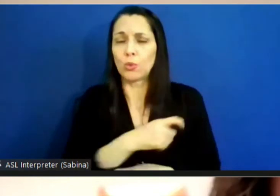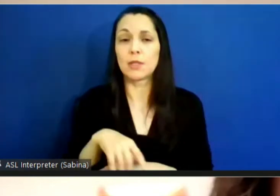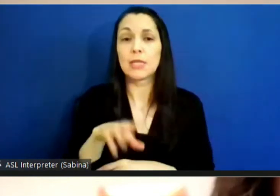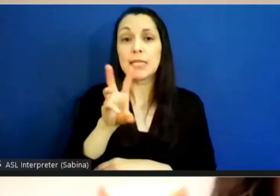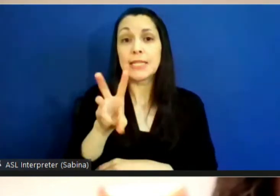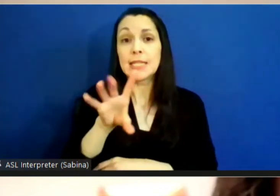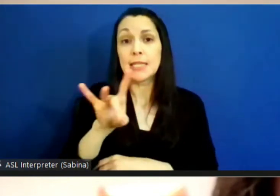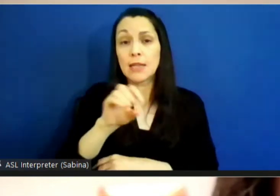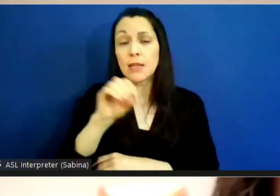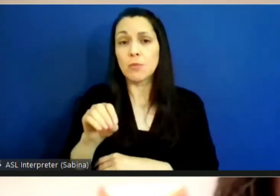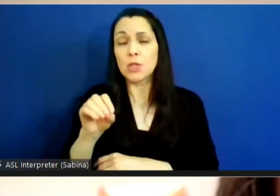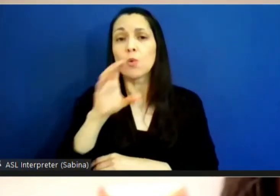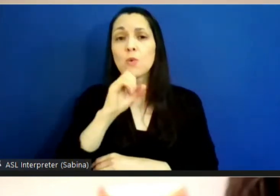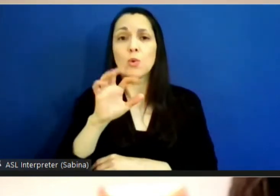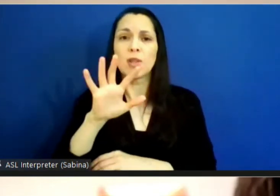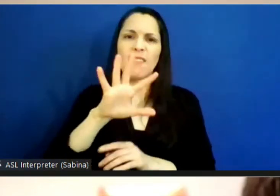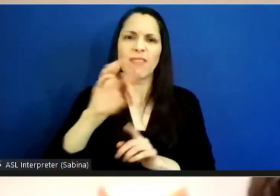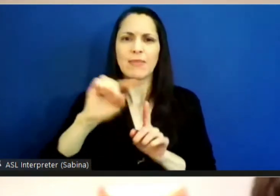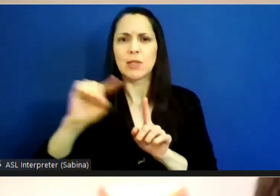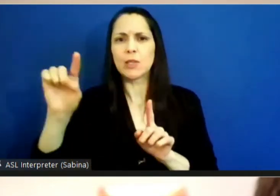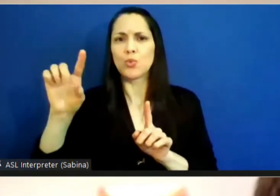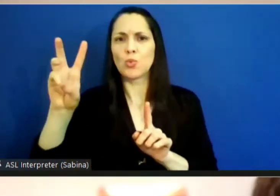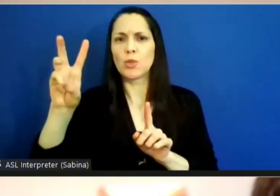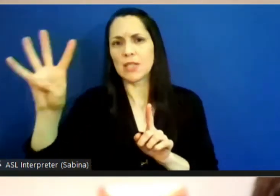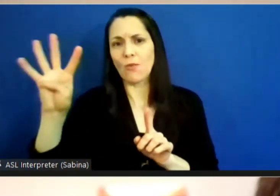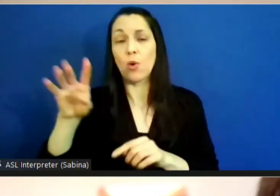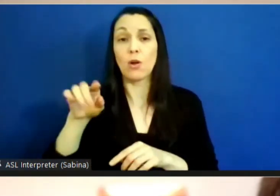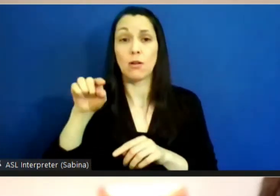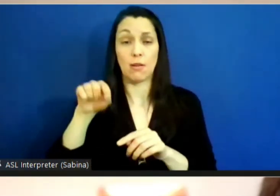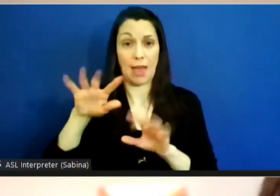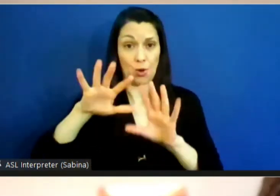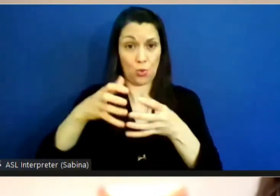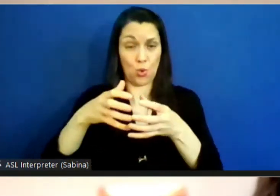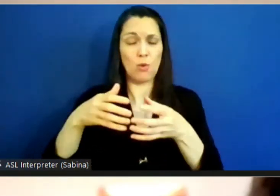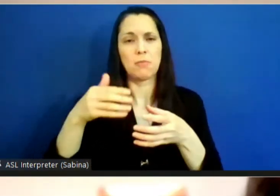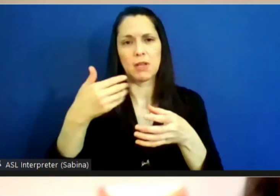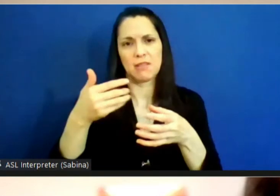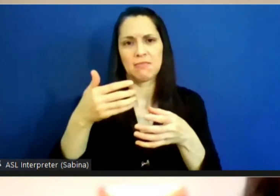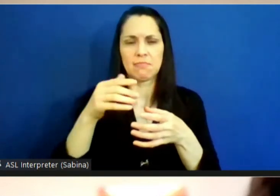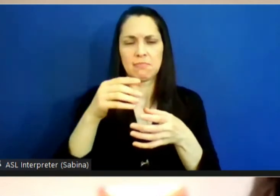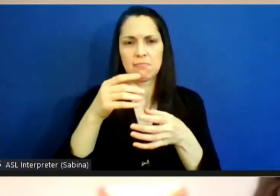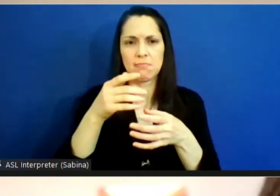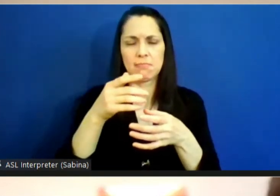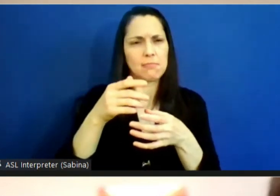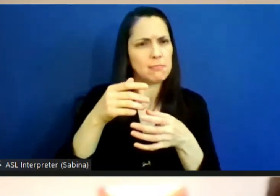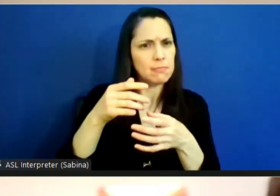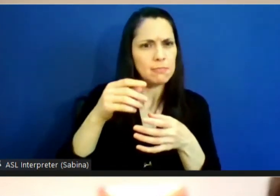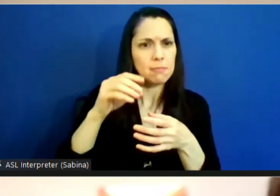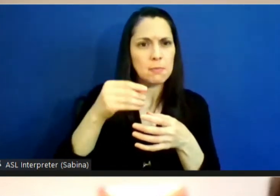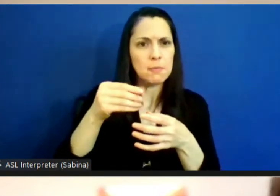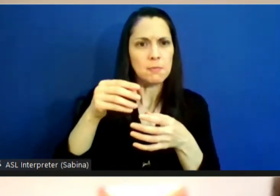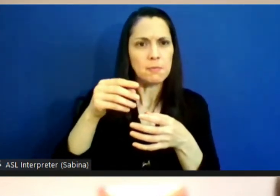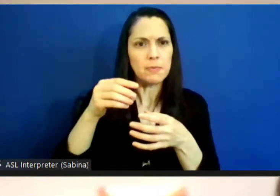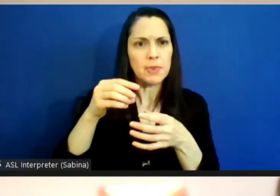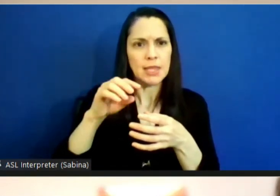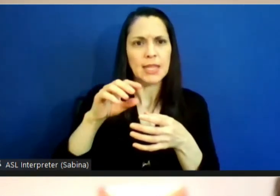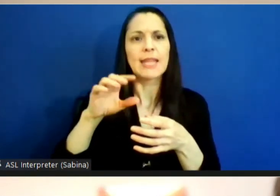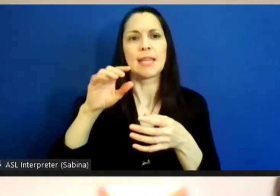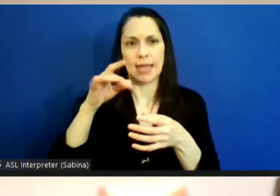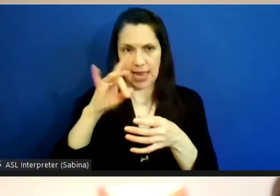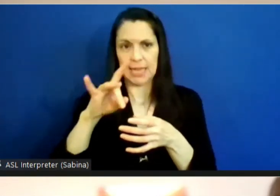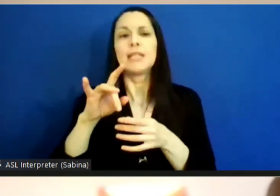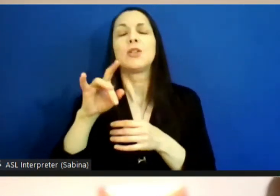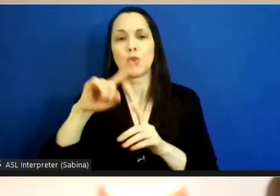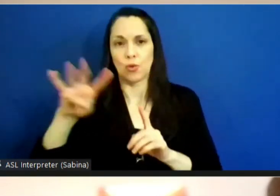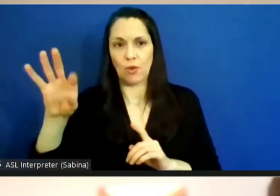to 64 years old, 45% of those in the 18 to 49-year-old age group, and